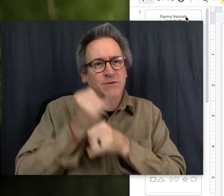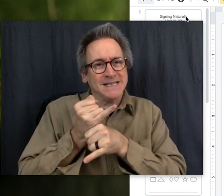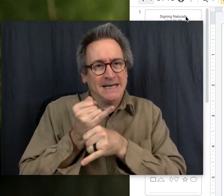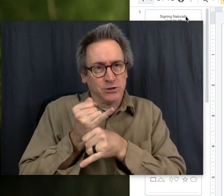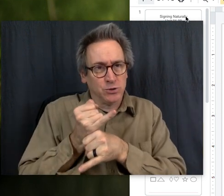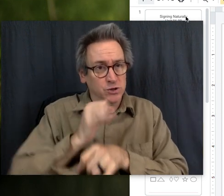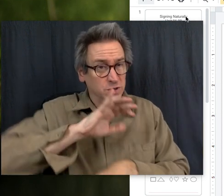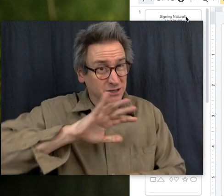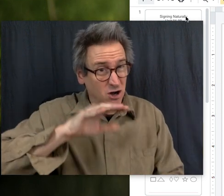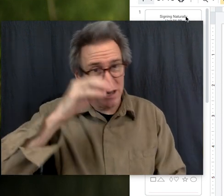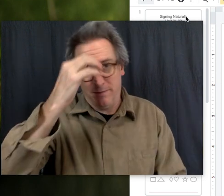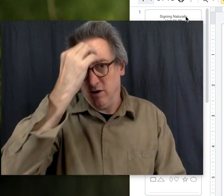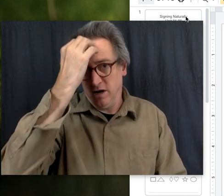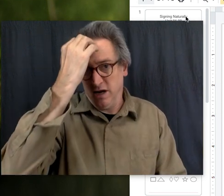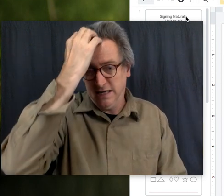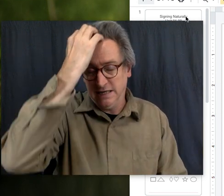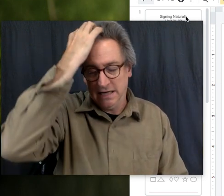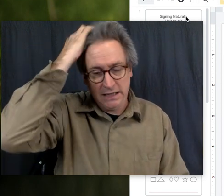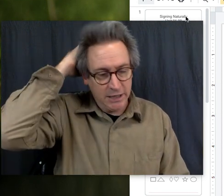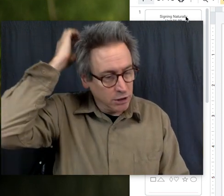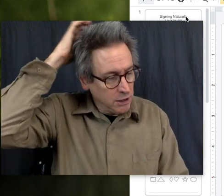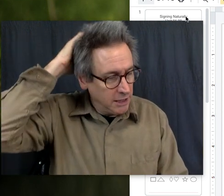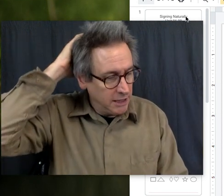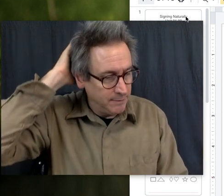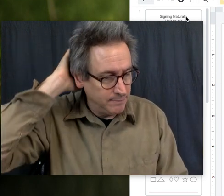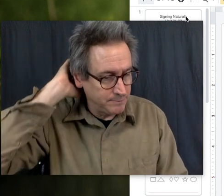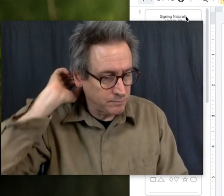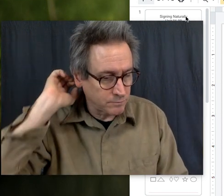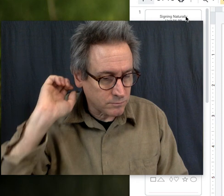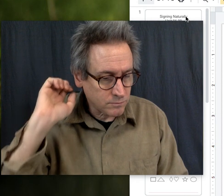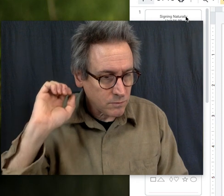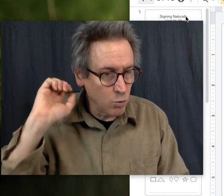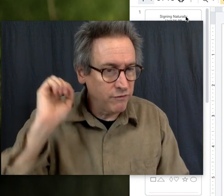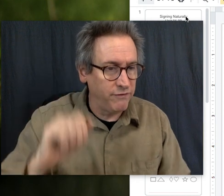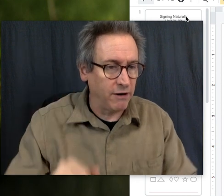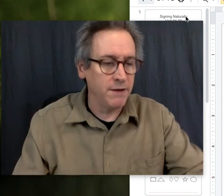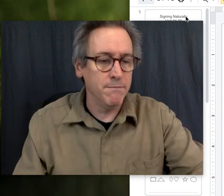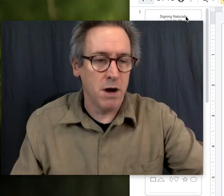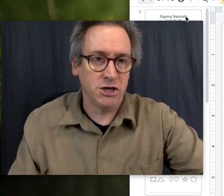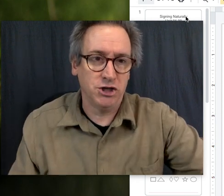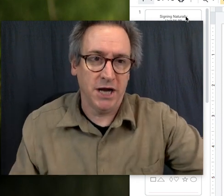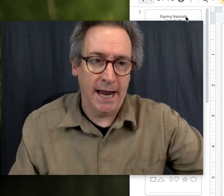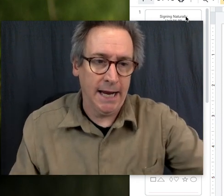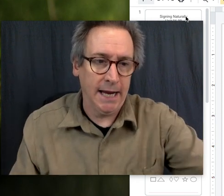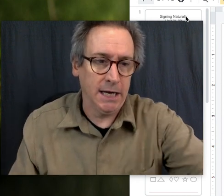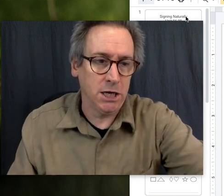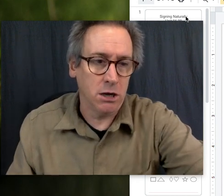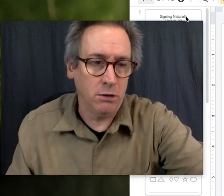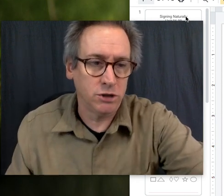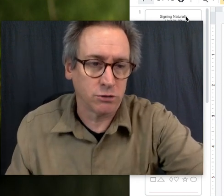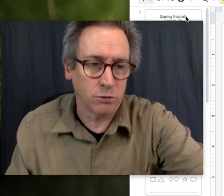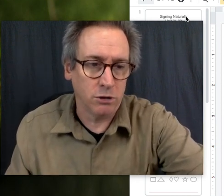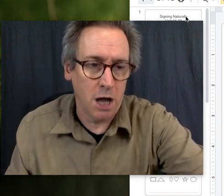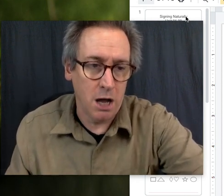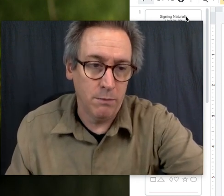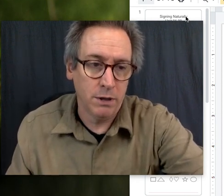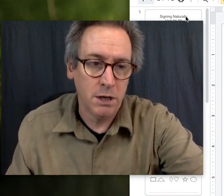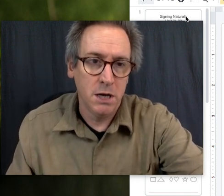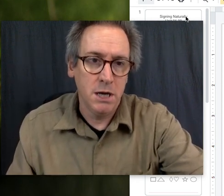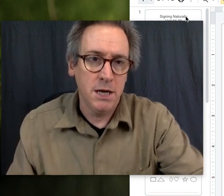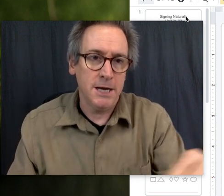deaf residential schools, which I'll talk about in detail later, were very much a cultural